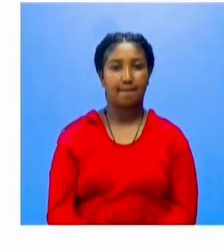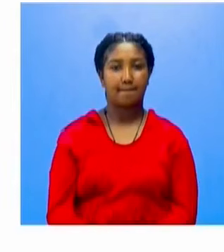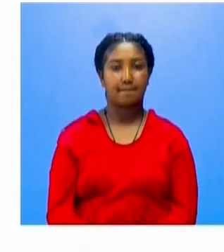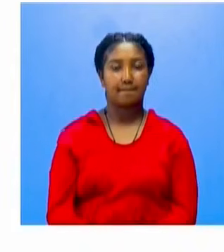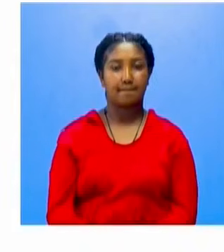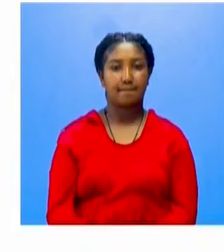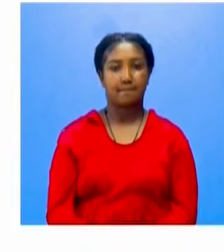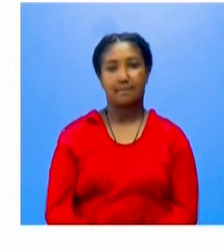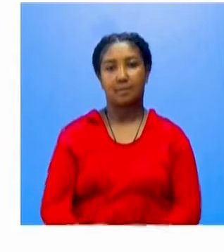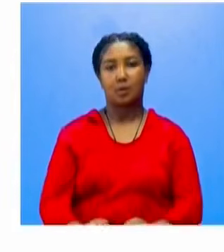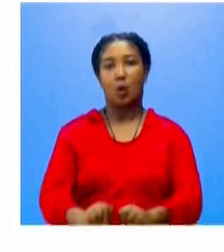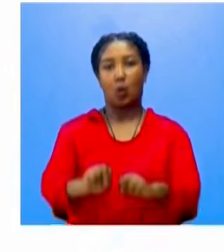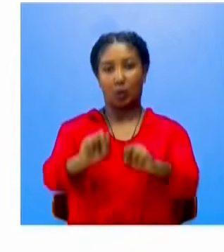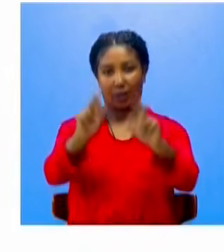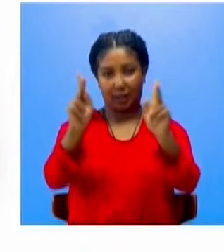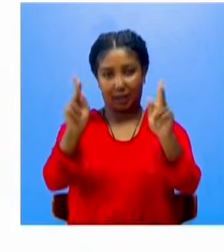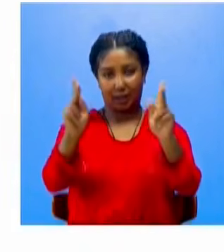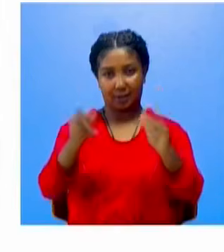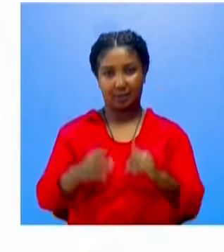Okay.